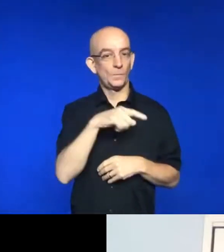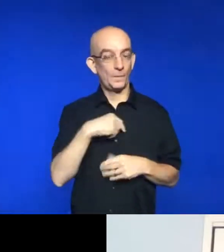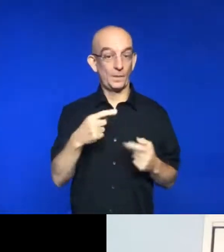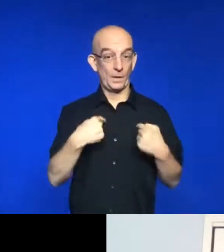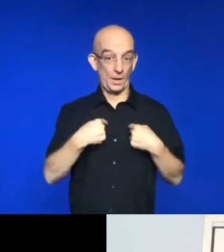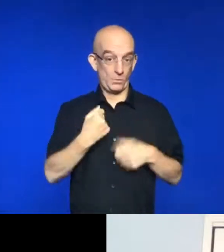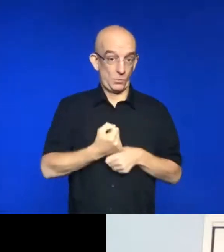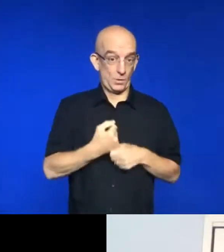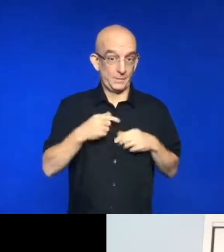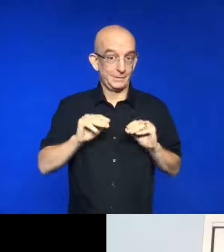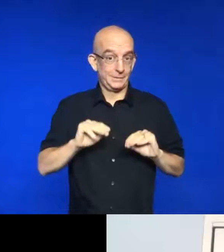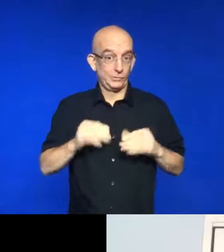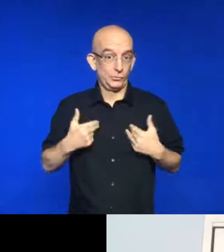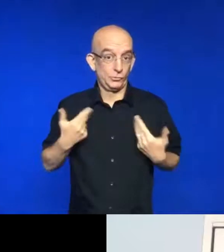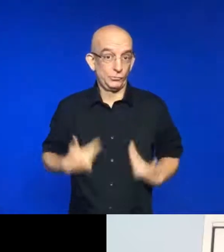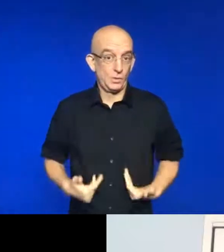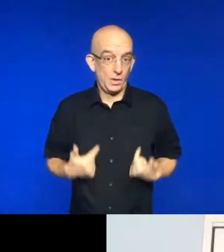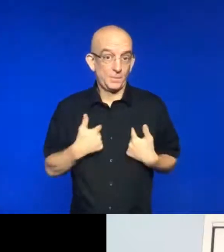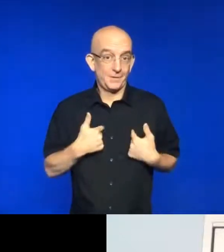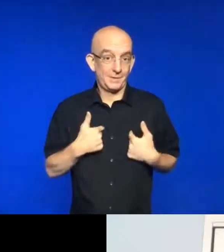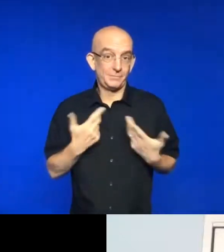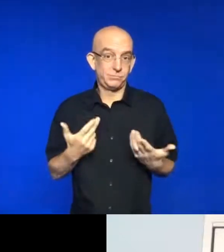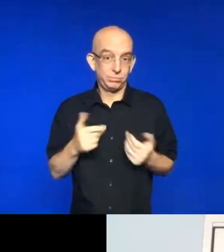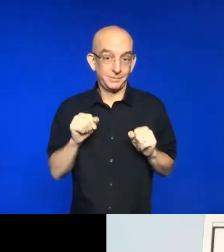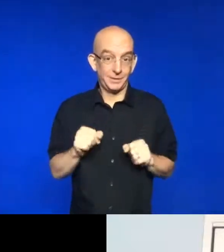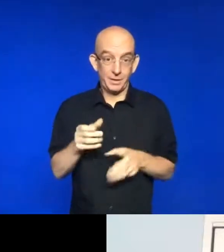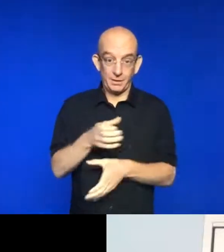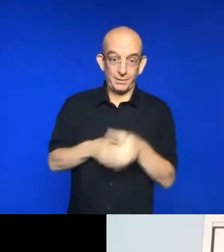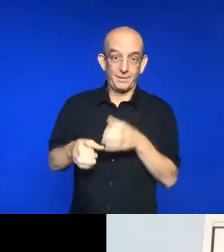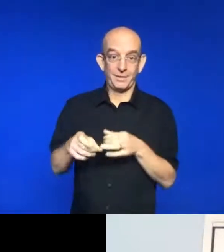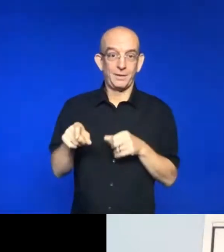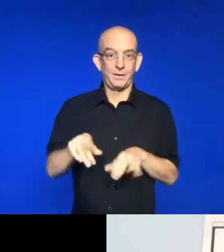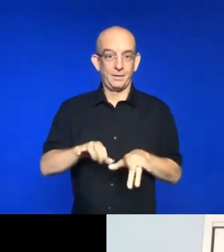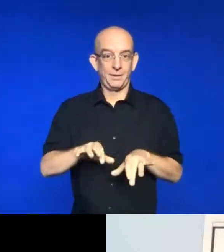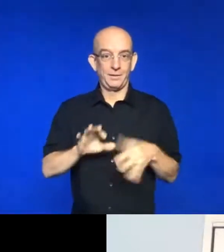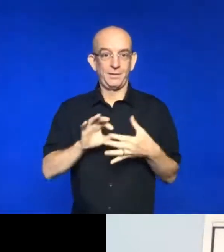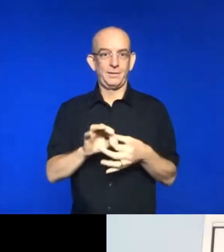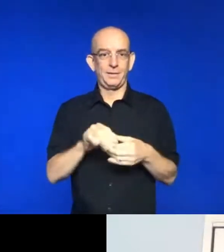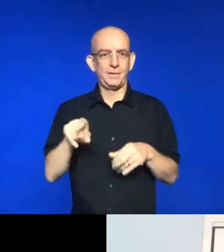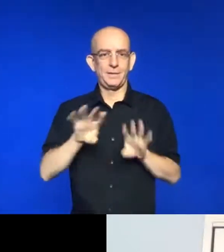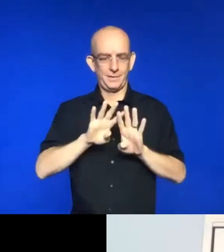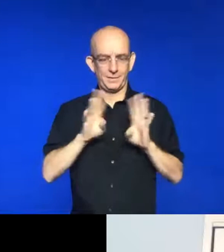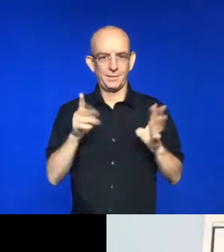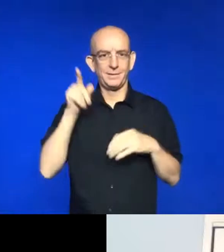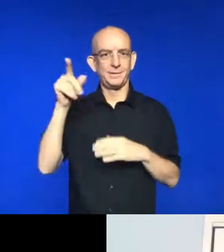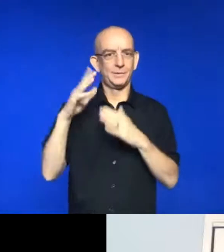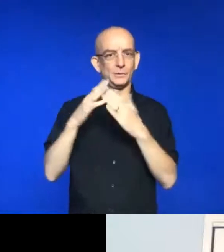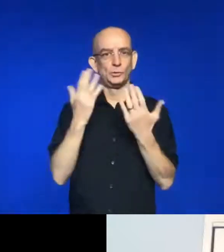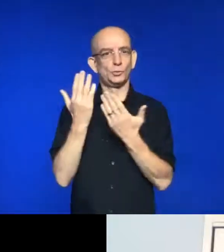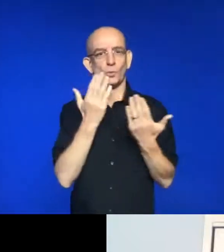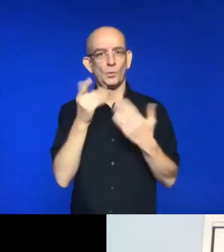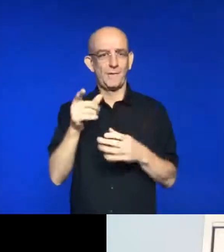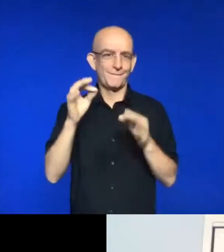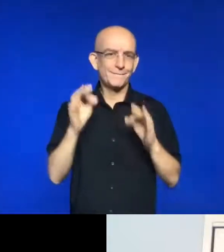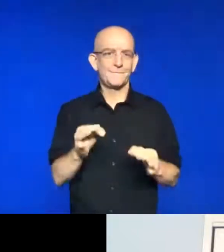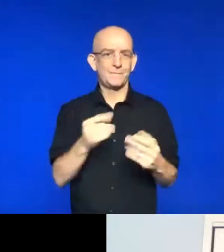with being in a classroom, and the social interactions, the peer-to-peer learning, the peer-to-peer, you know, socio-emotional benefits that,